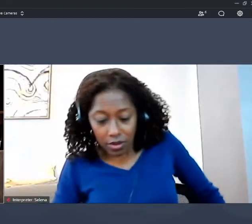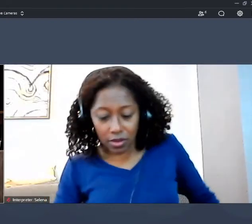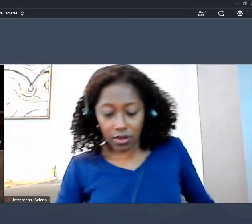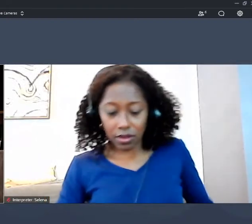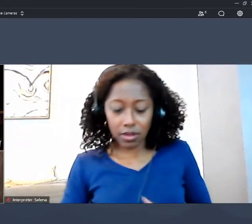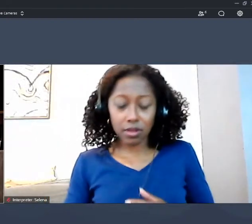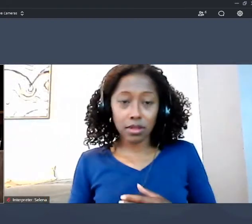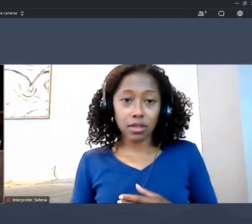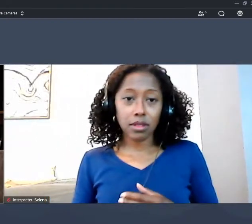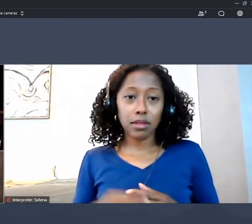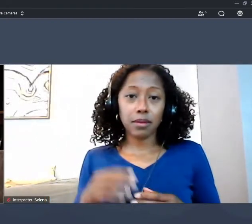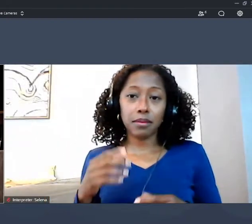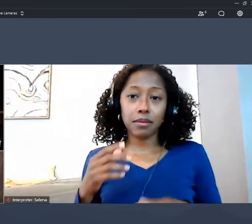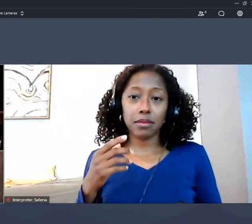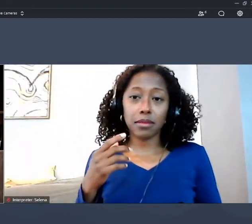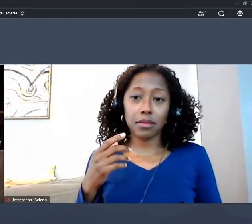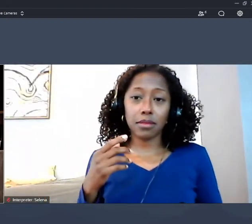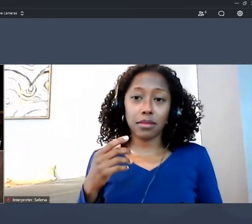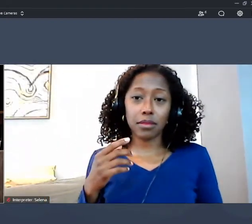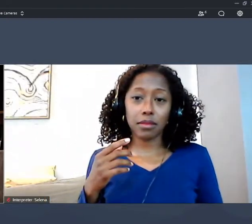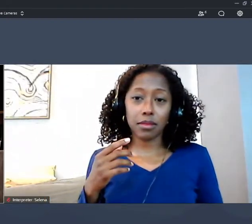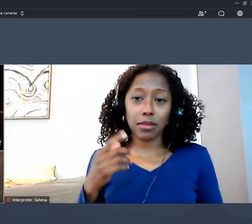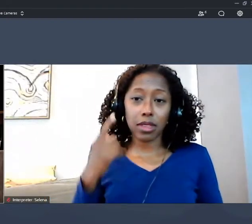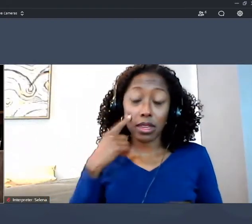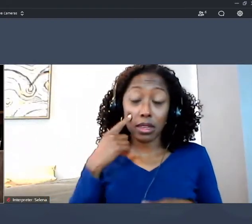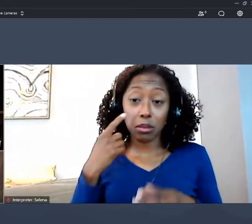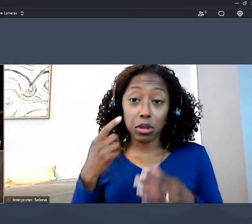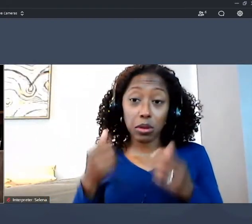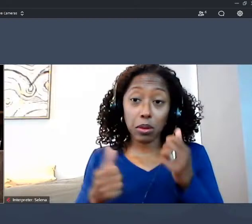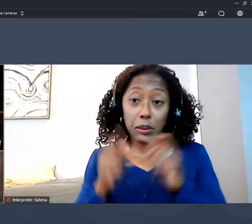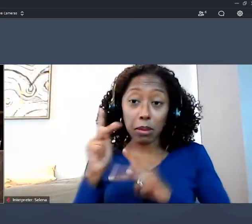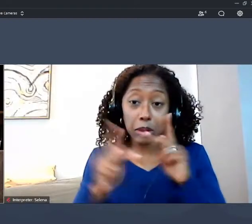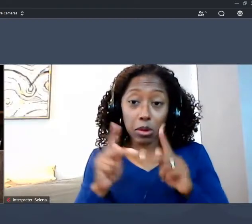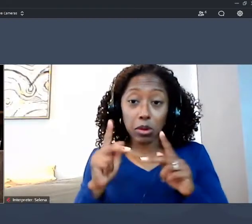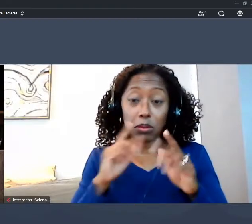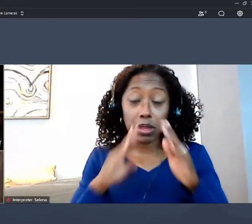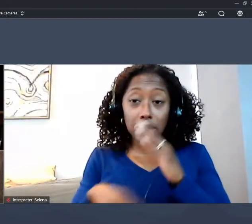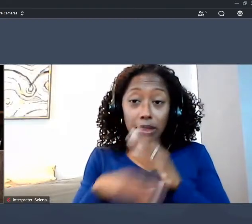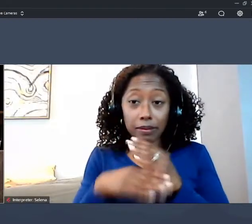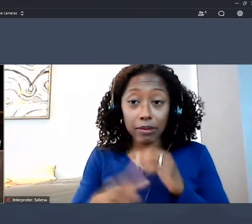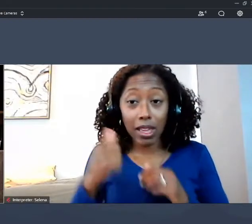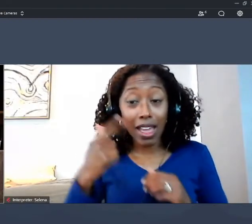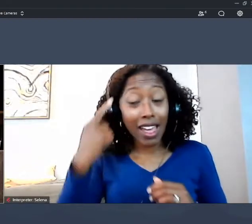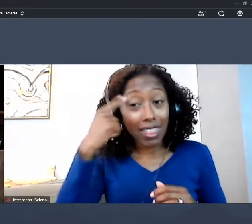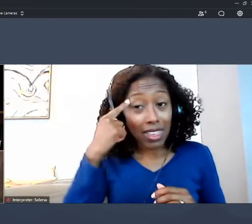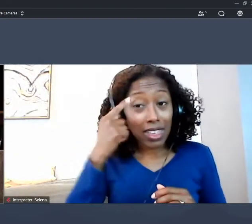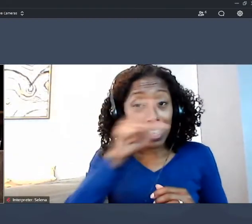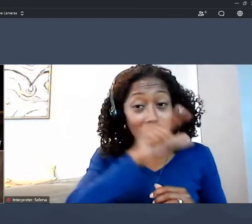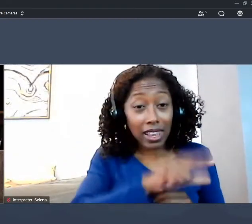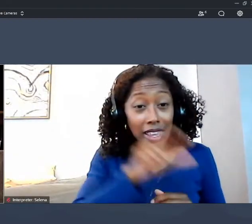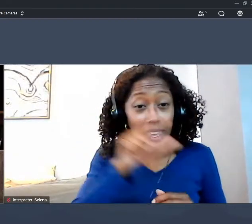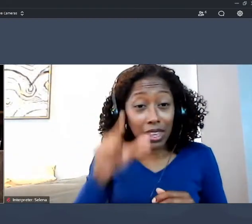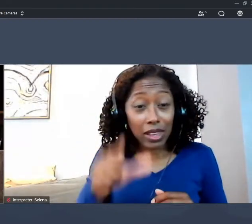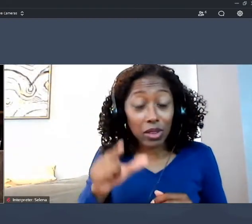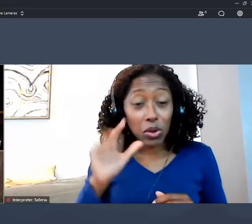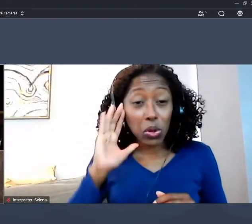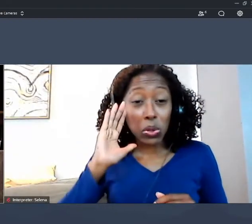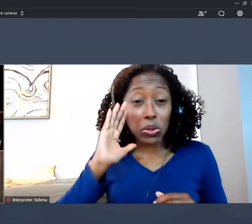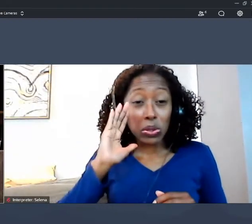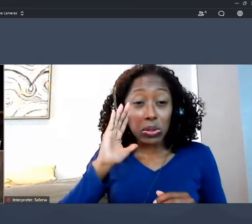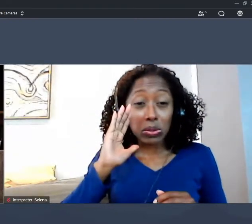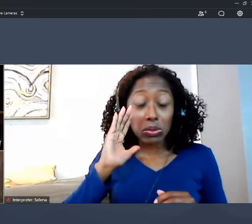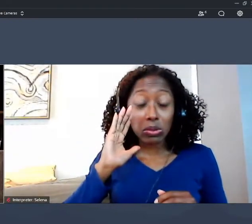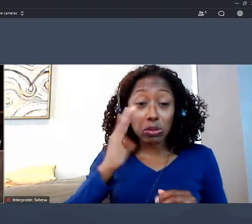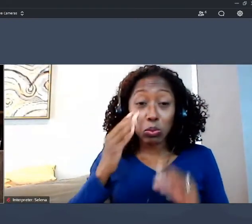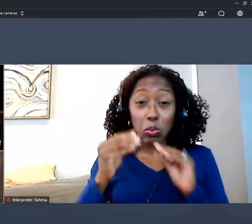now is going to make more people be evicted, I don't think so. I think it may make landlords who've been reluctant to take this rental